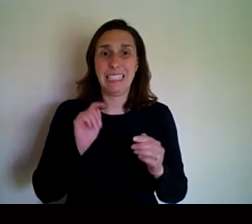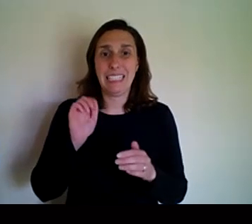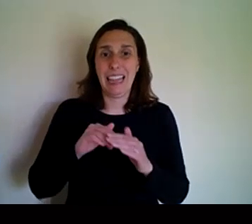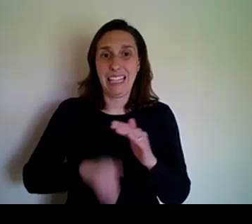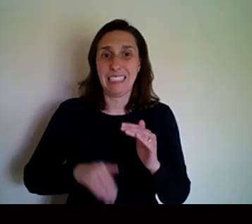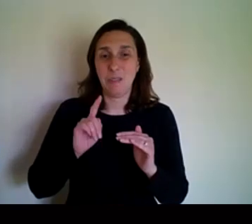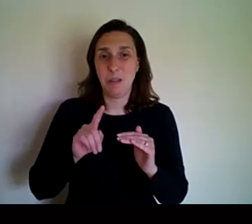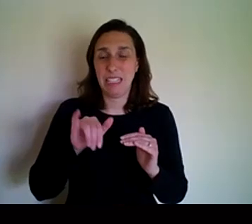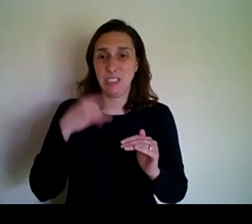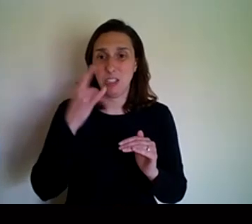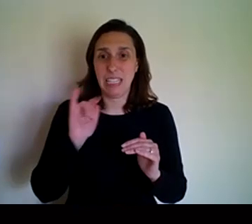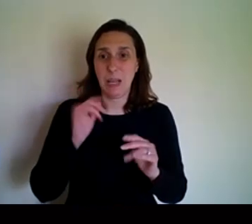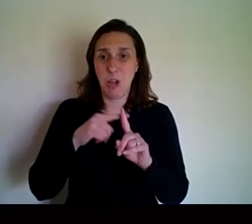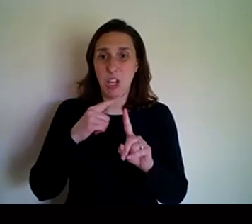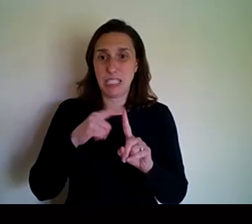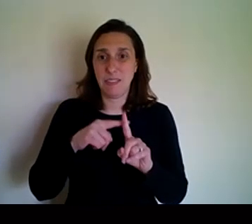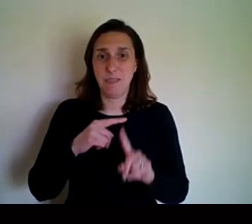this looks like a positive.